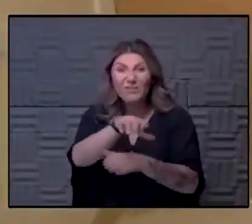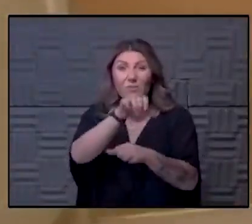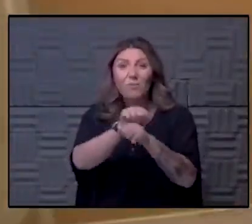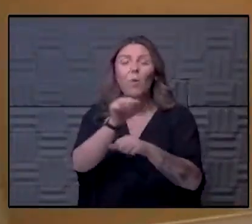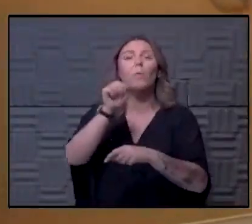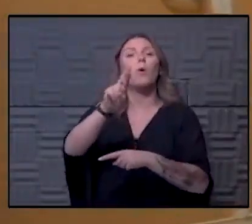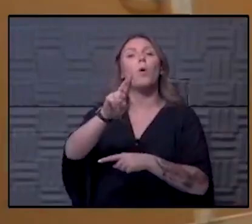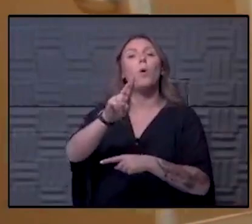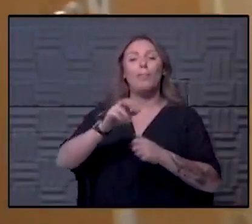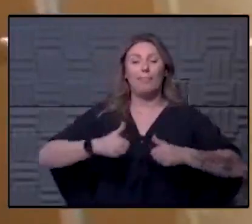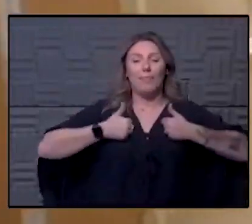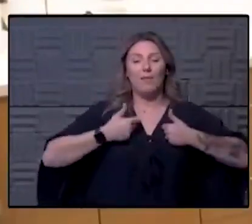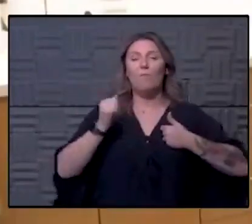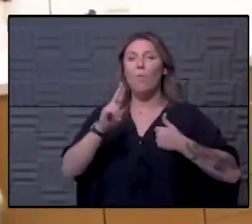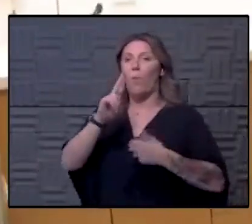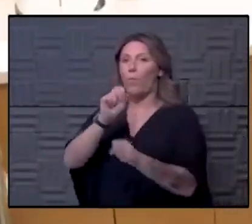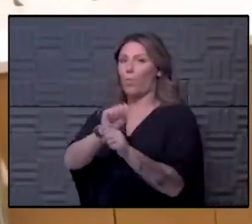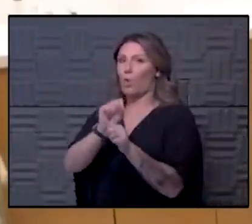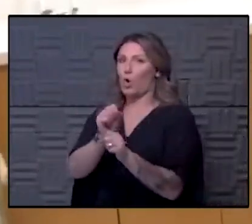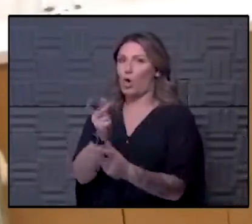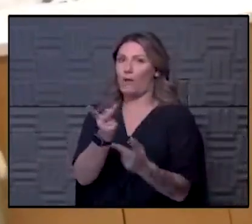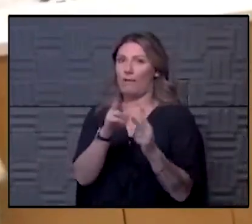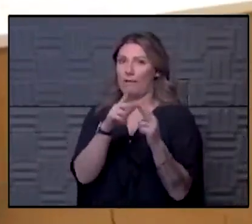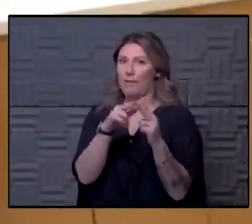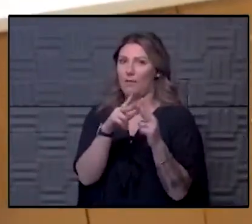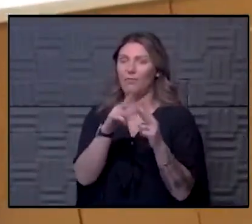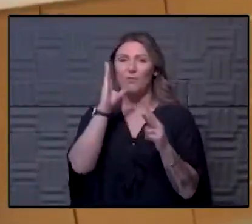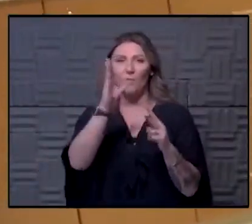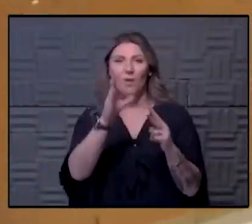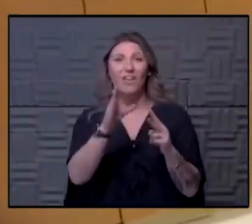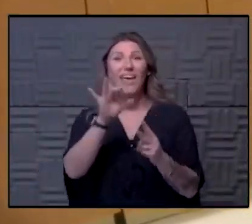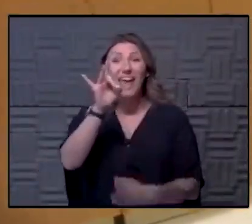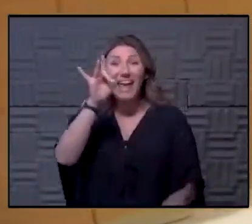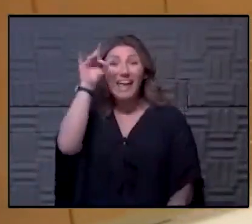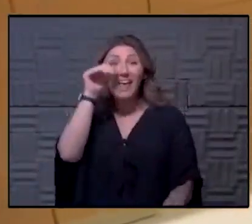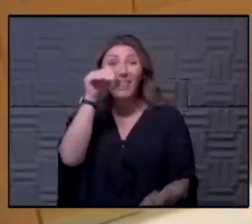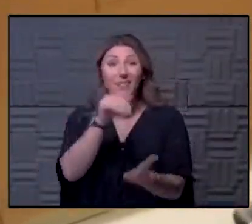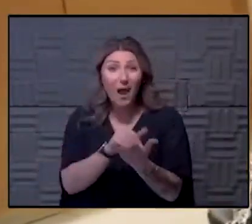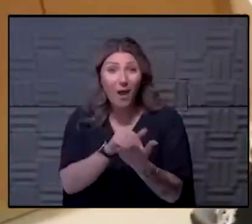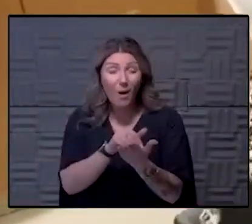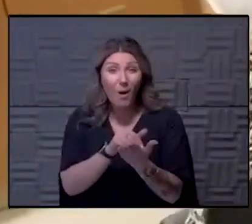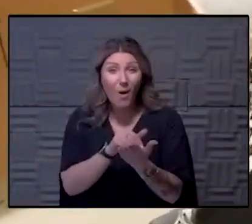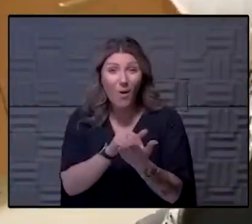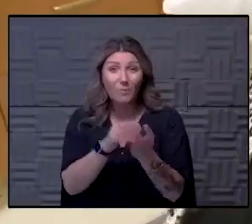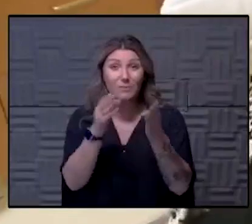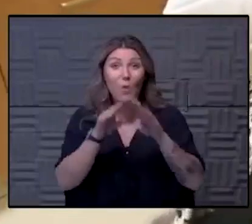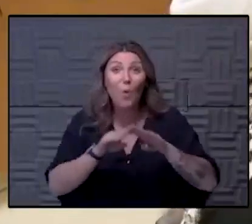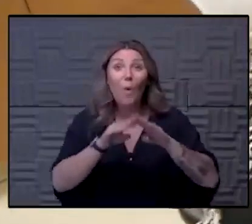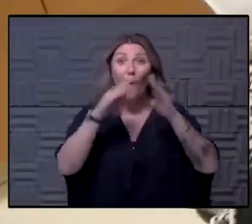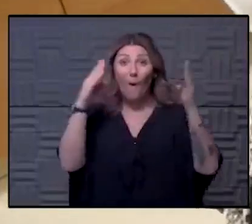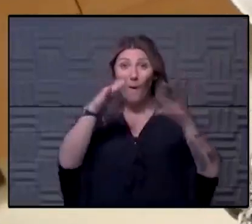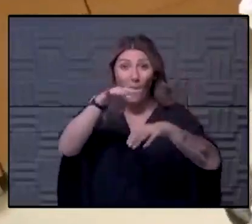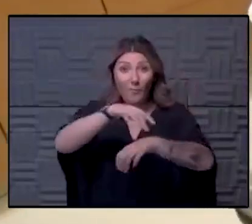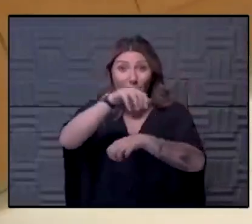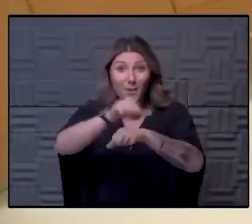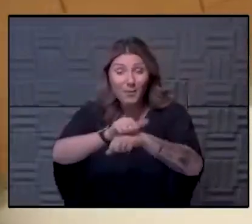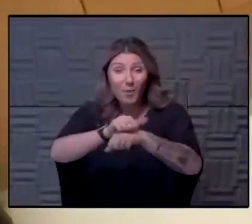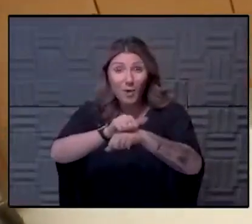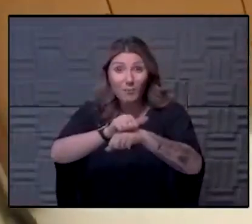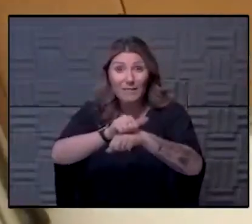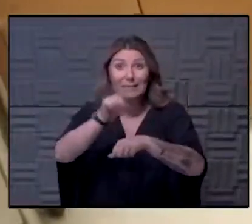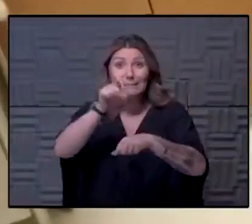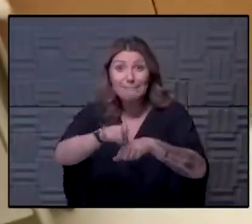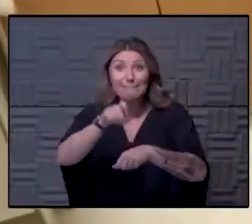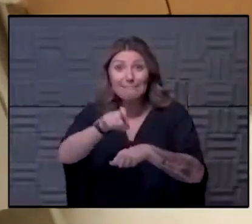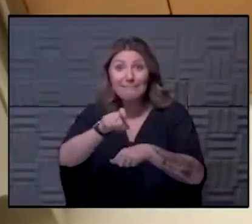work in Wyandotte or Johnson County. Either one will do it. We have 8,000 open appointments to